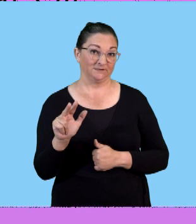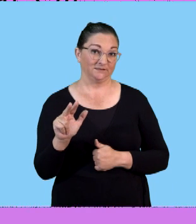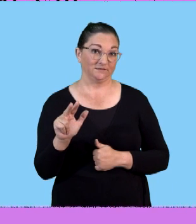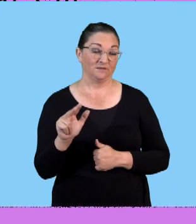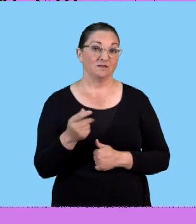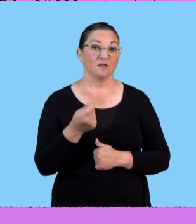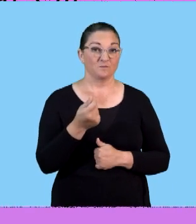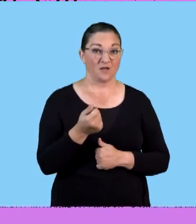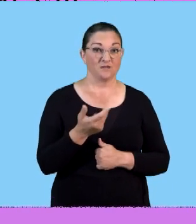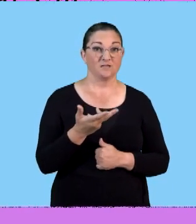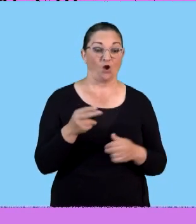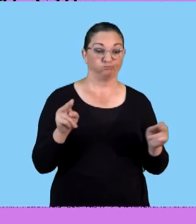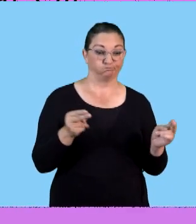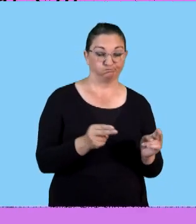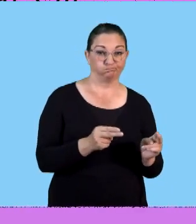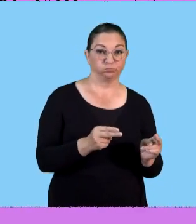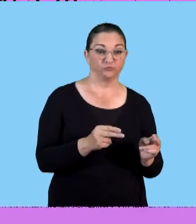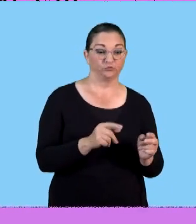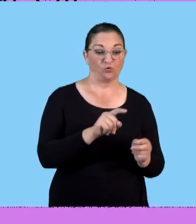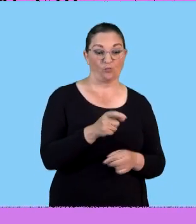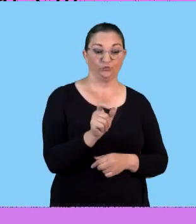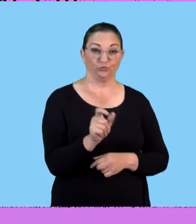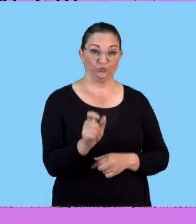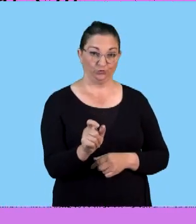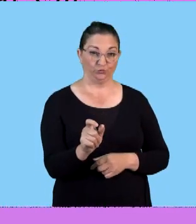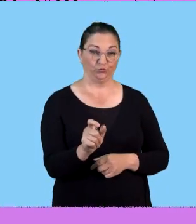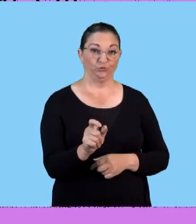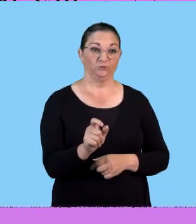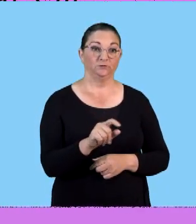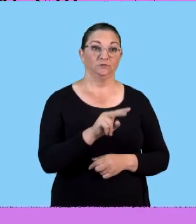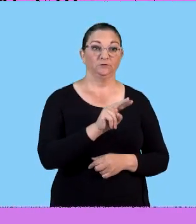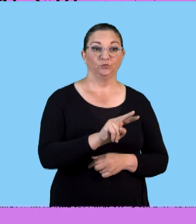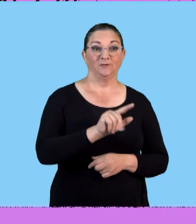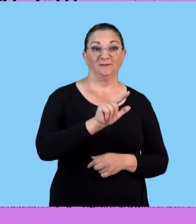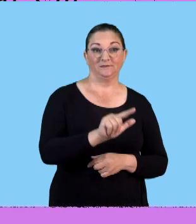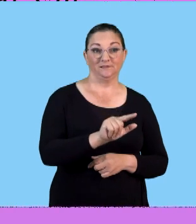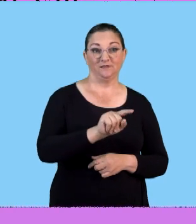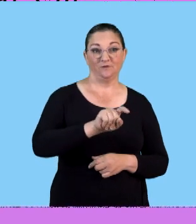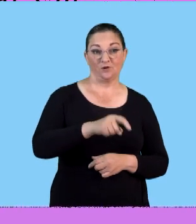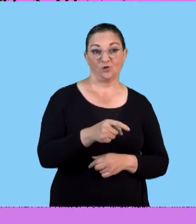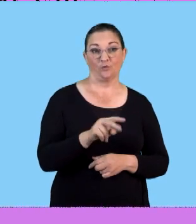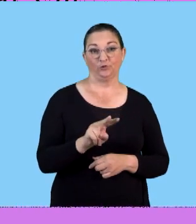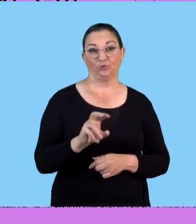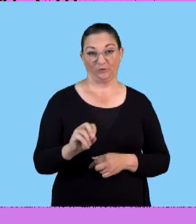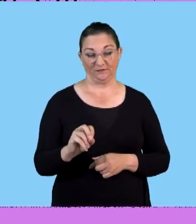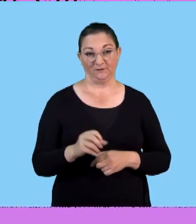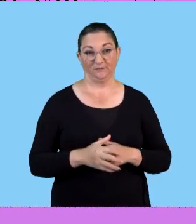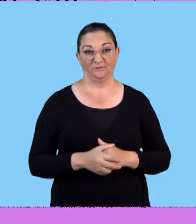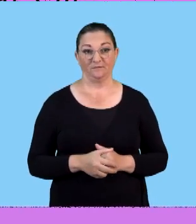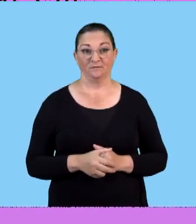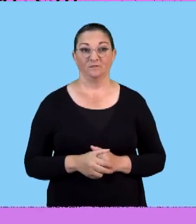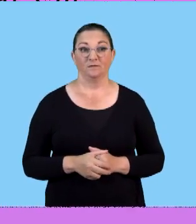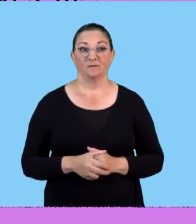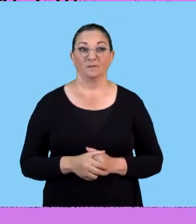27,198, right? So we know money, we will round off to 2 decimal places. So that will be 27 Rand and 20